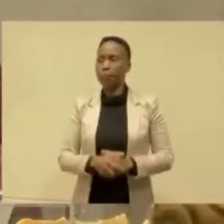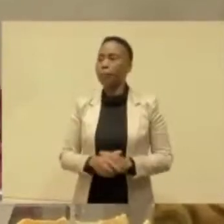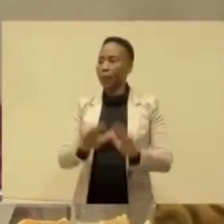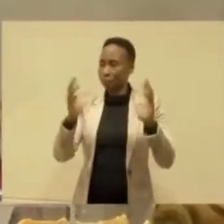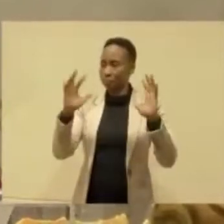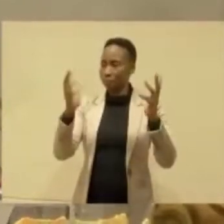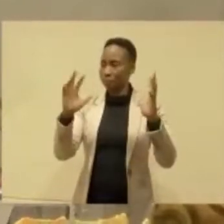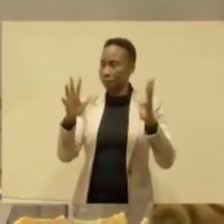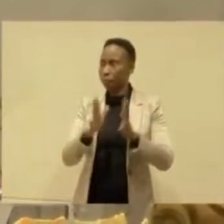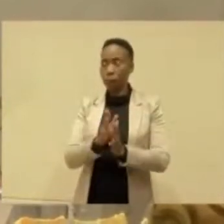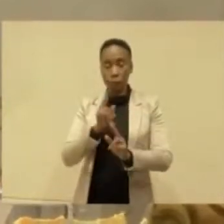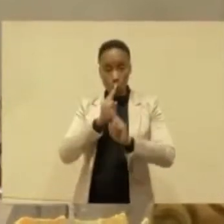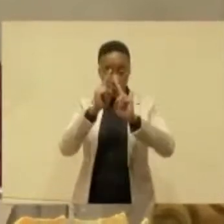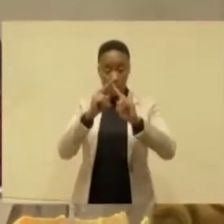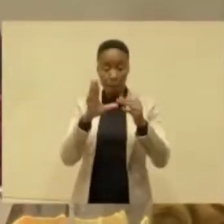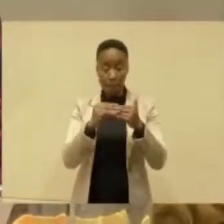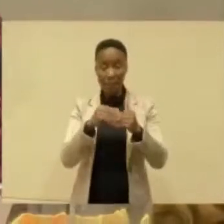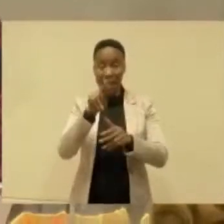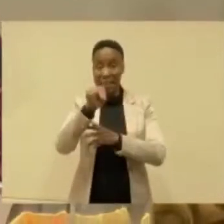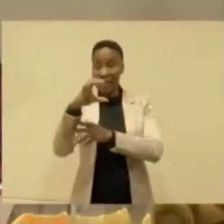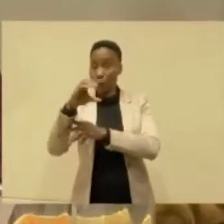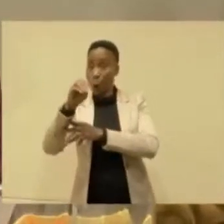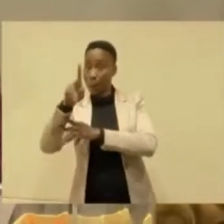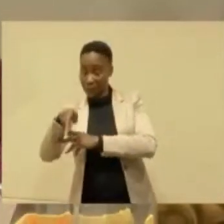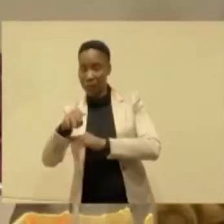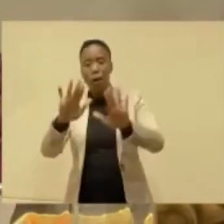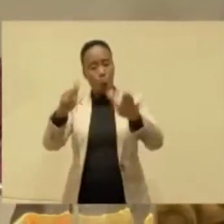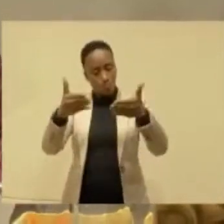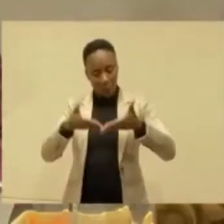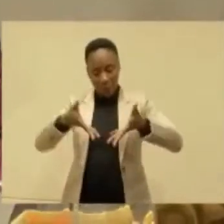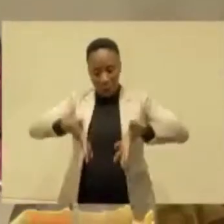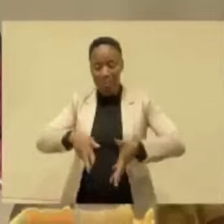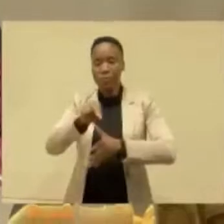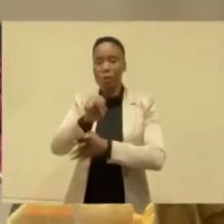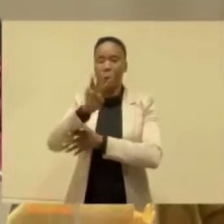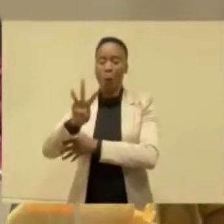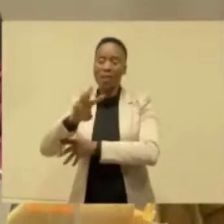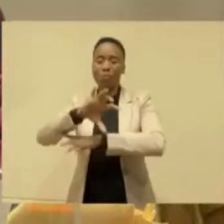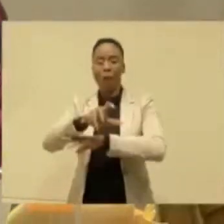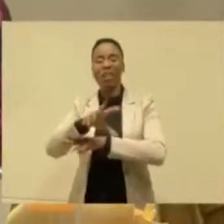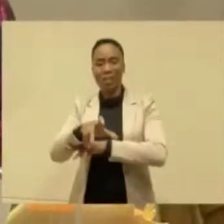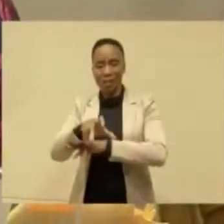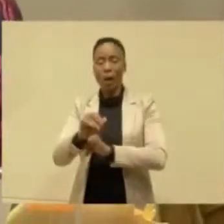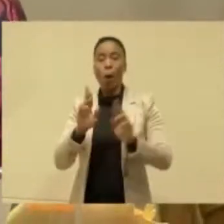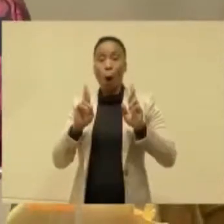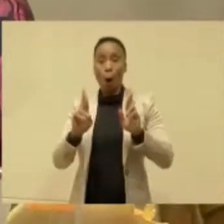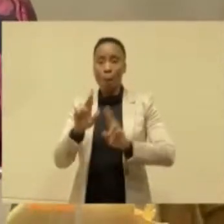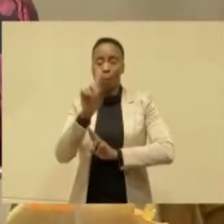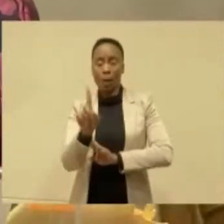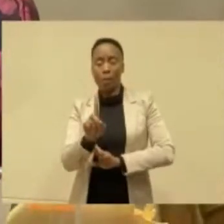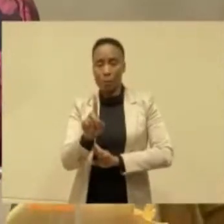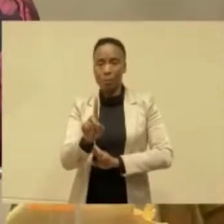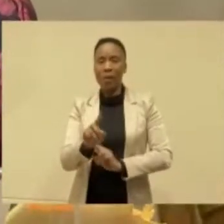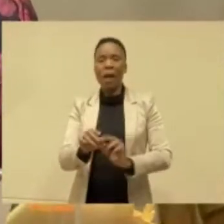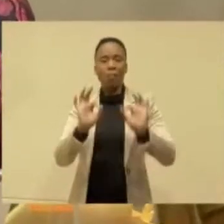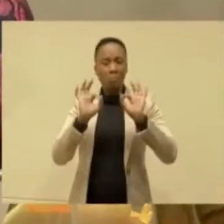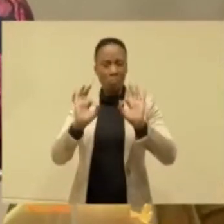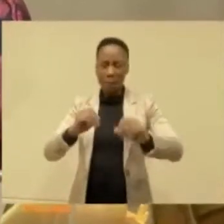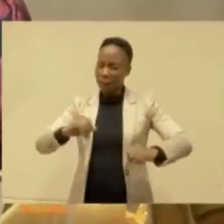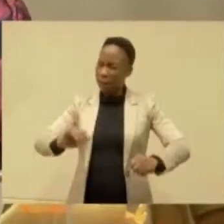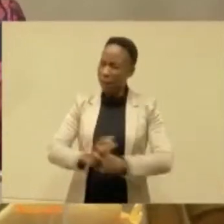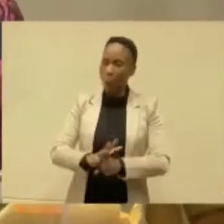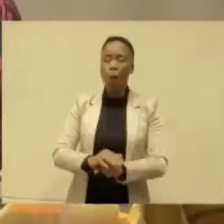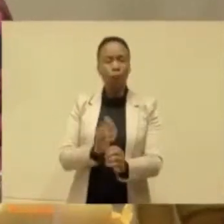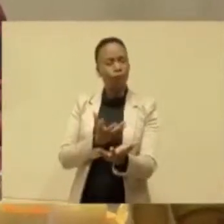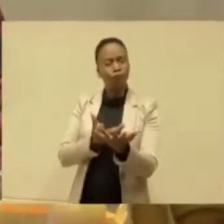honourable members ncop you are welcome in the northwest province and we hope that we will have a productive